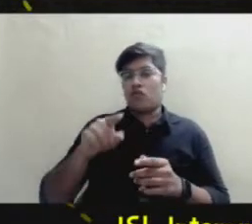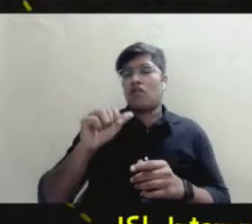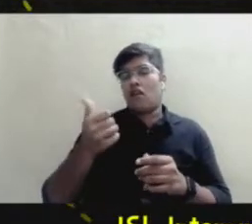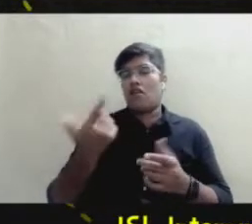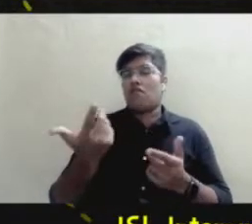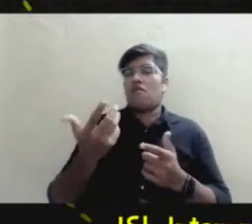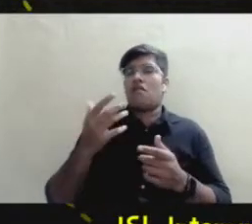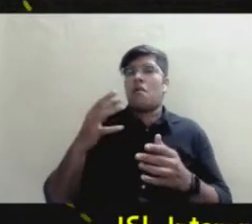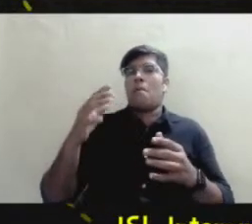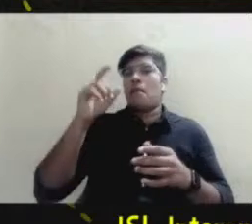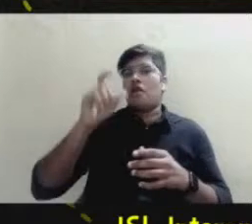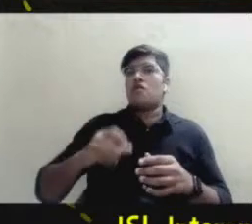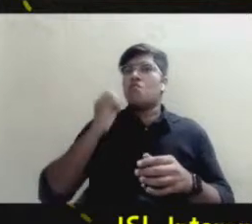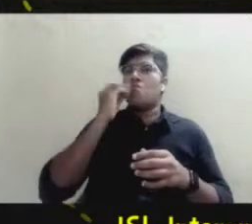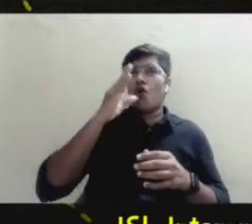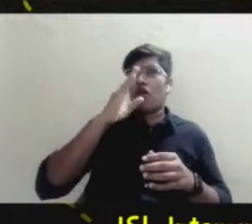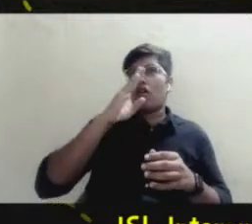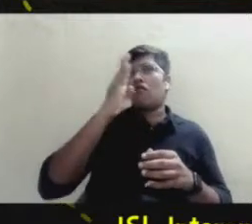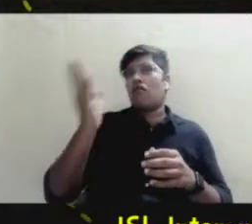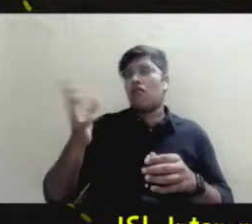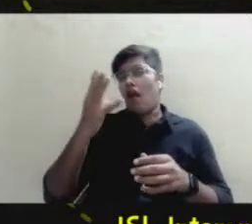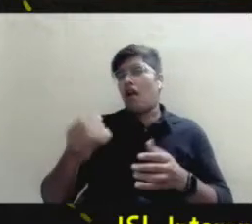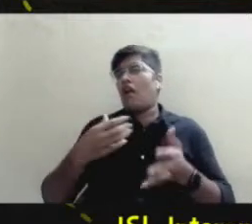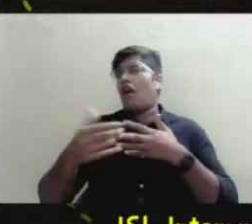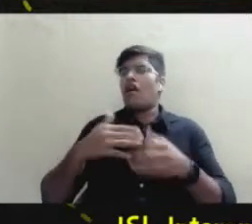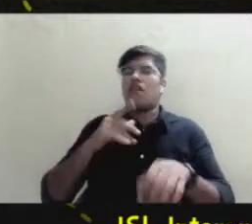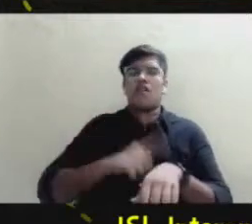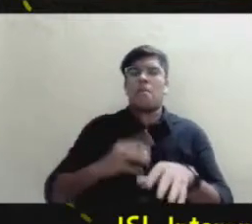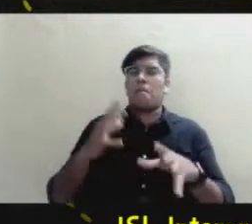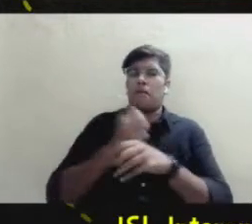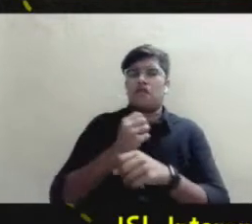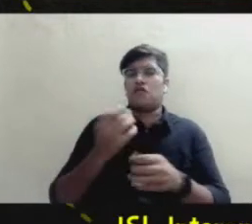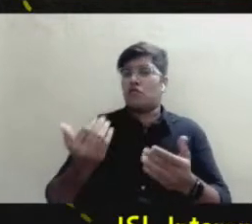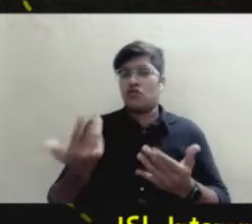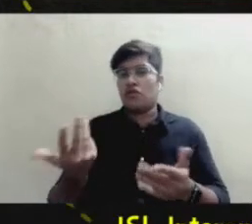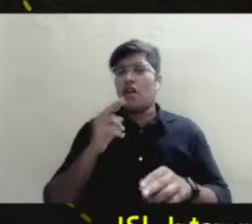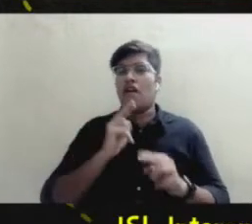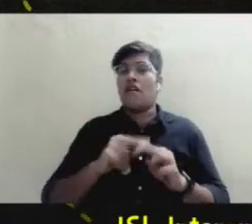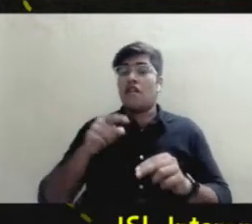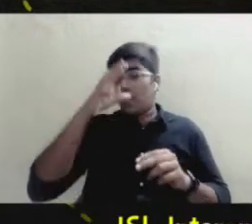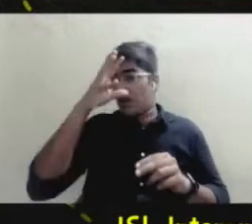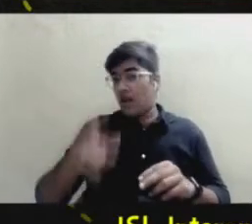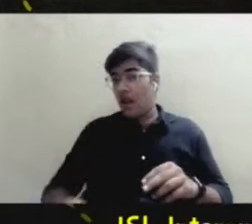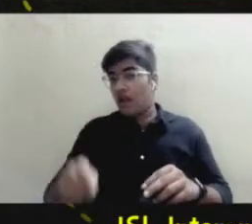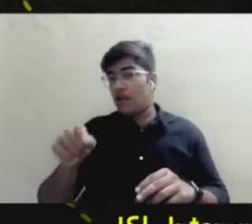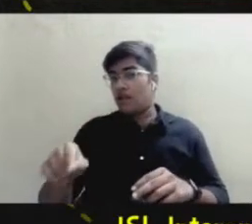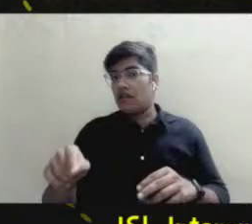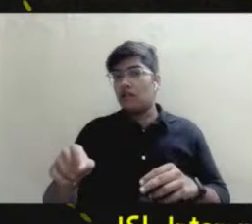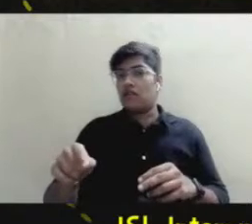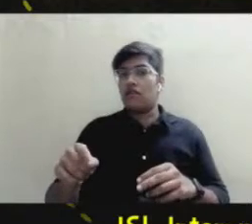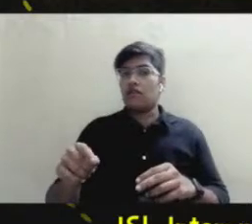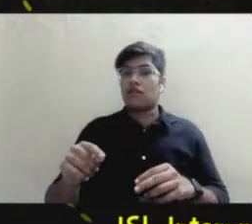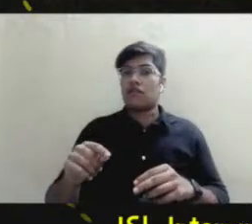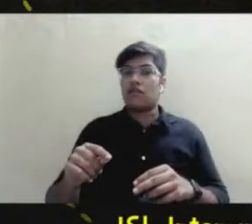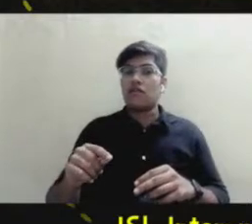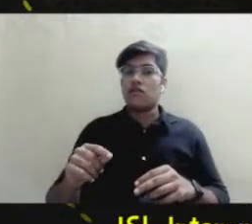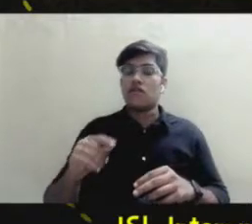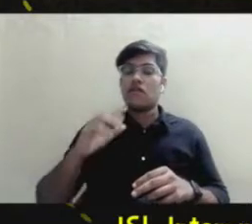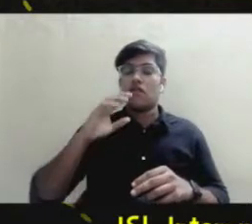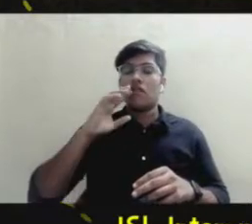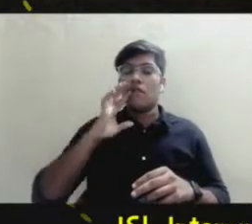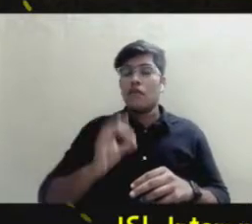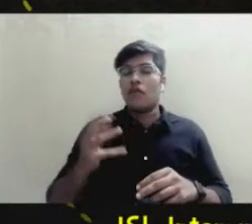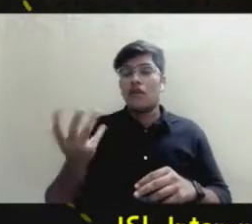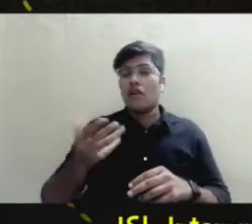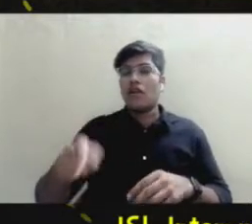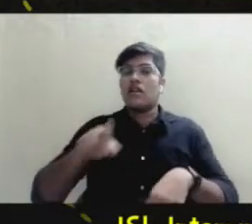one during the day. You don't need to wait for the night. But the night also holds a certain sense of